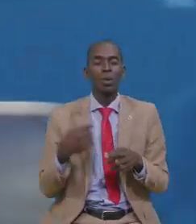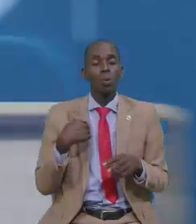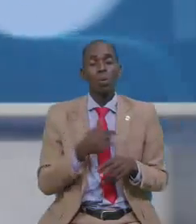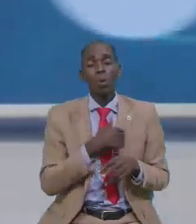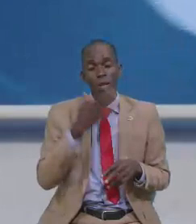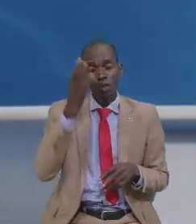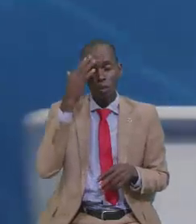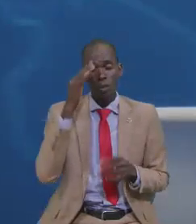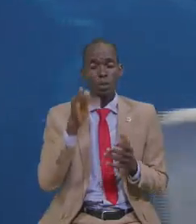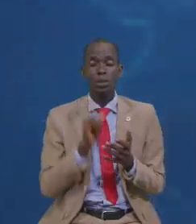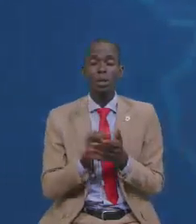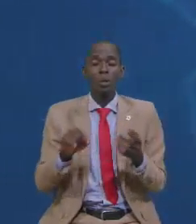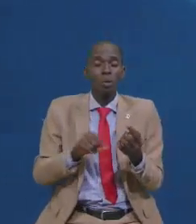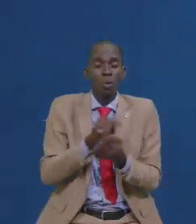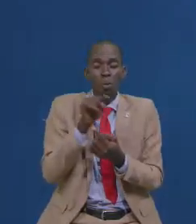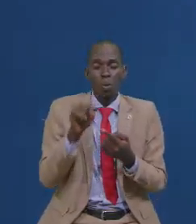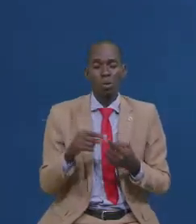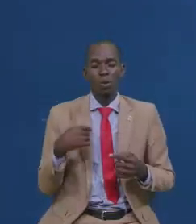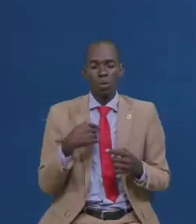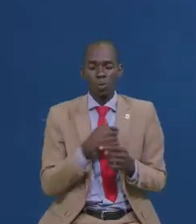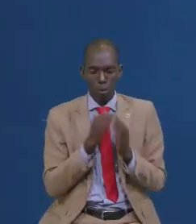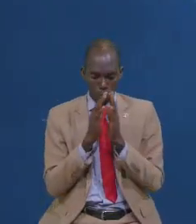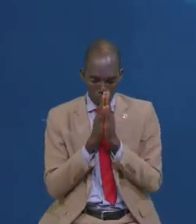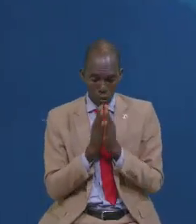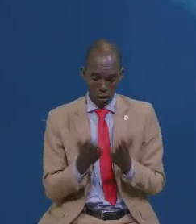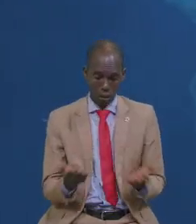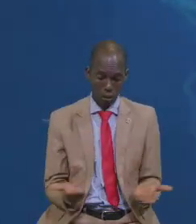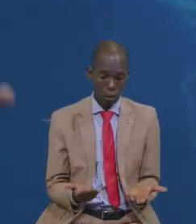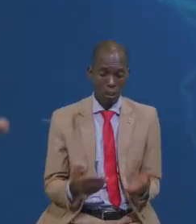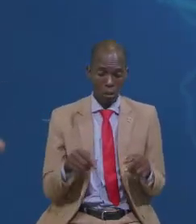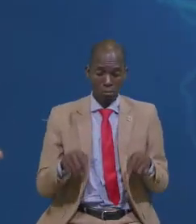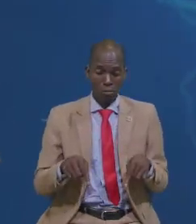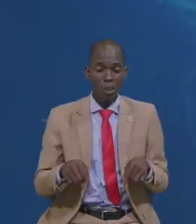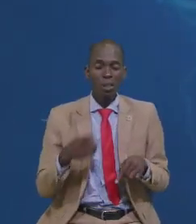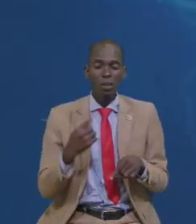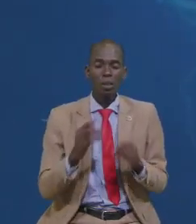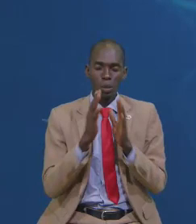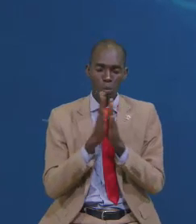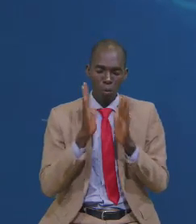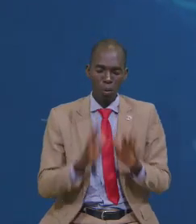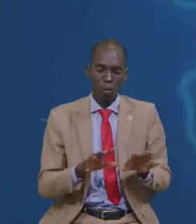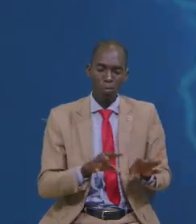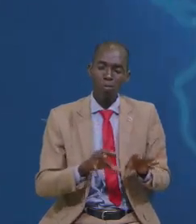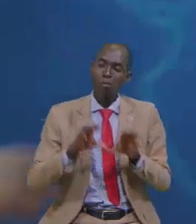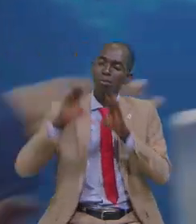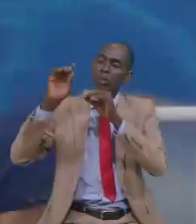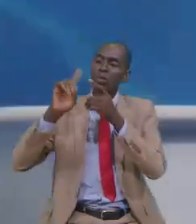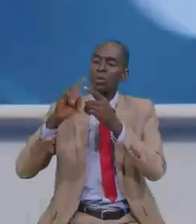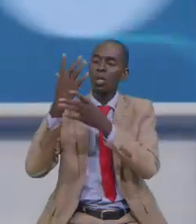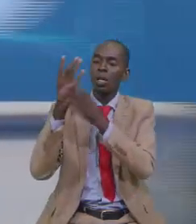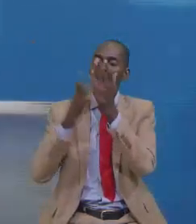that when we pray here, the prayers get into the hands of Jesus. And